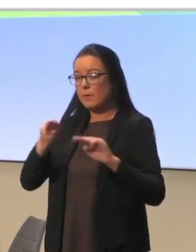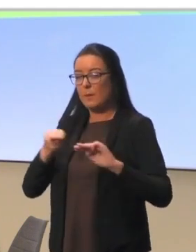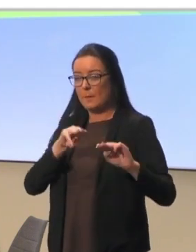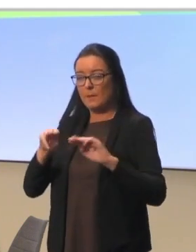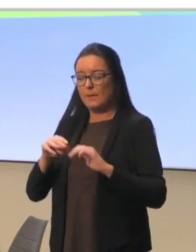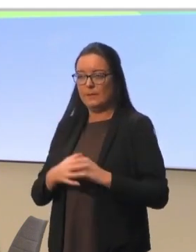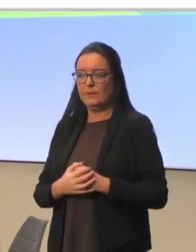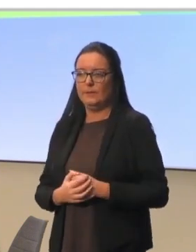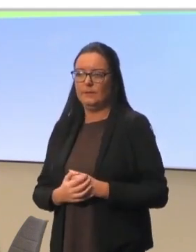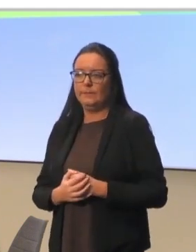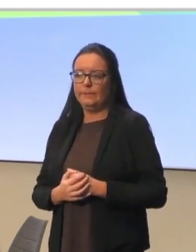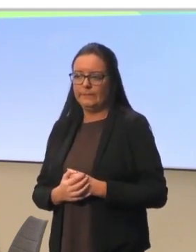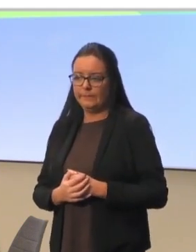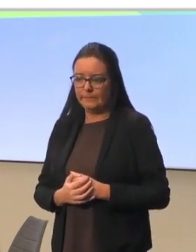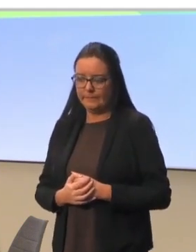So